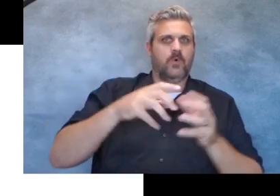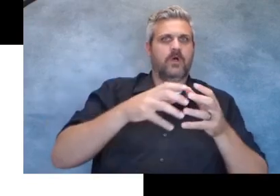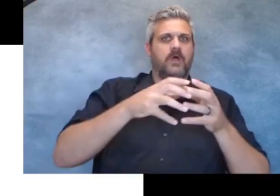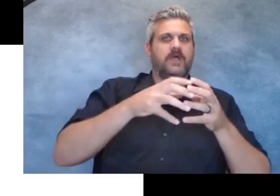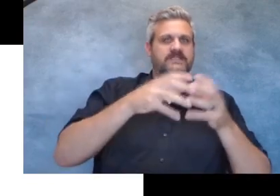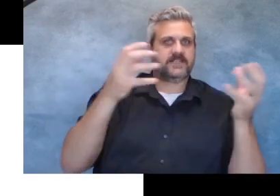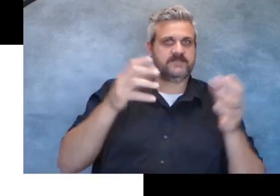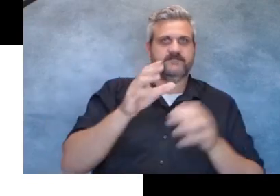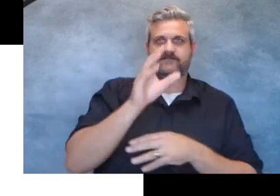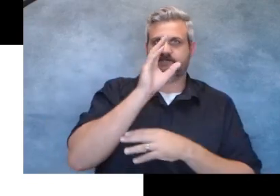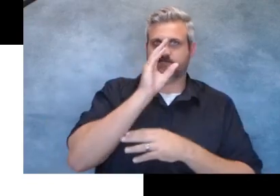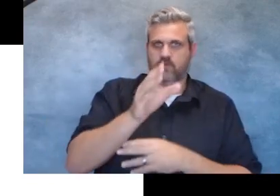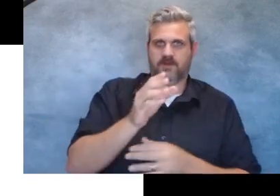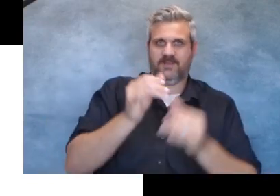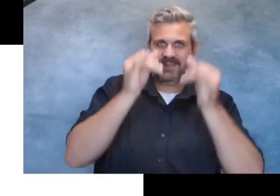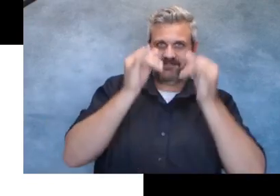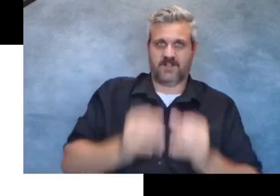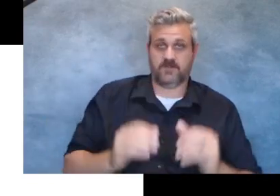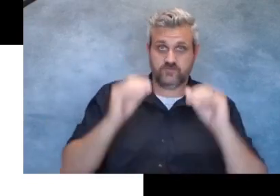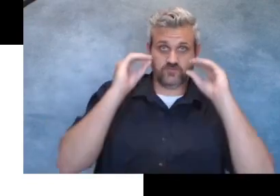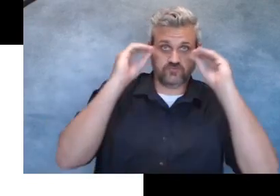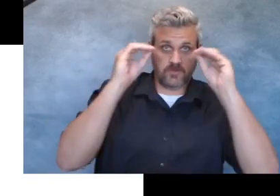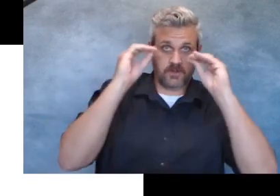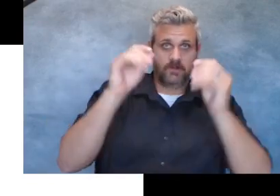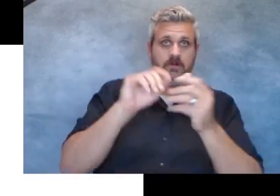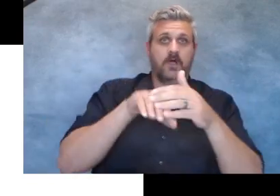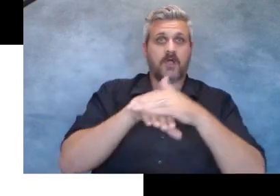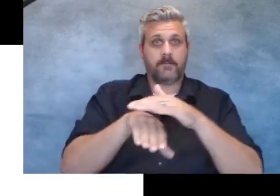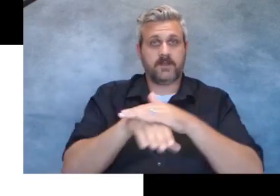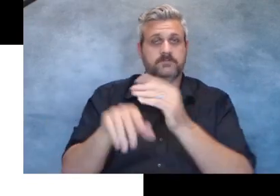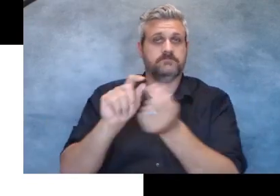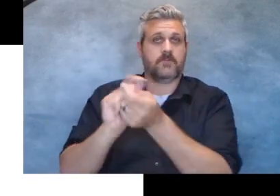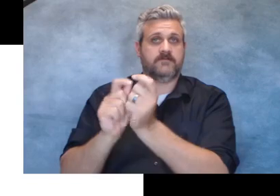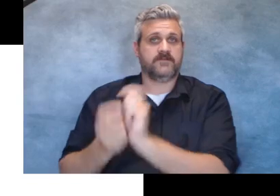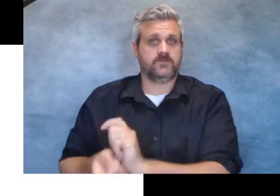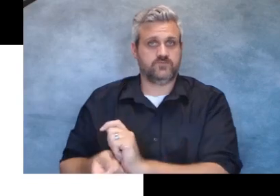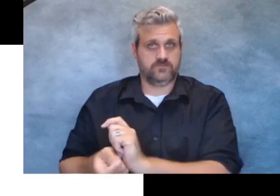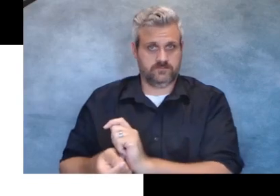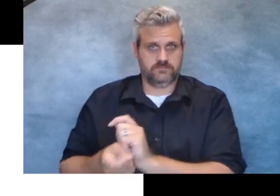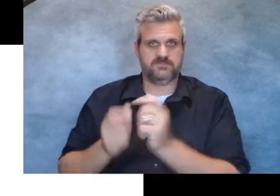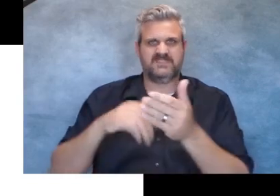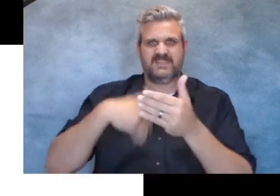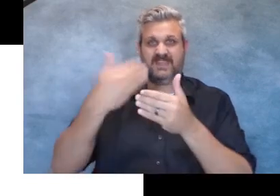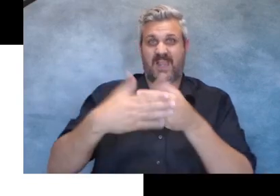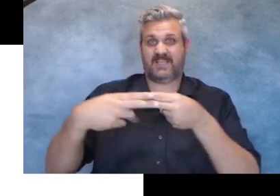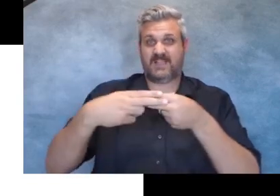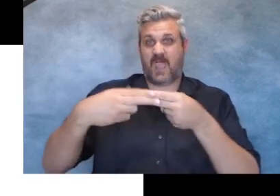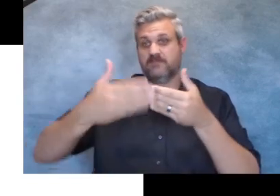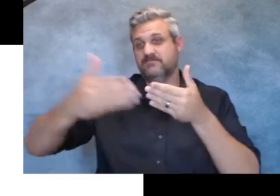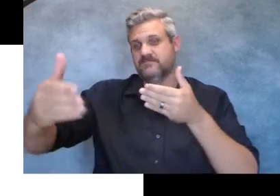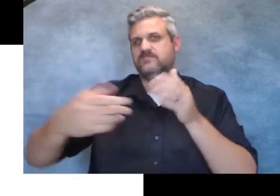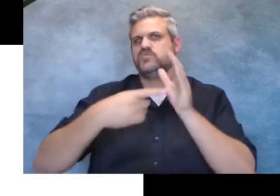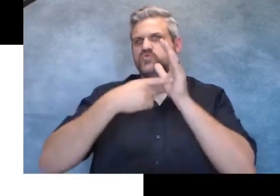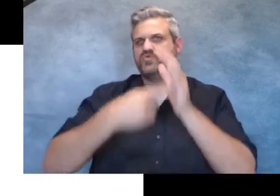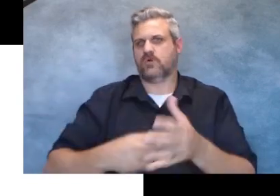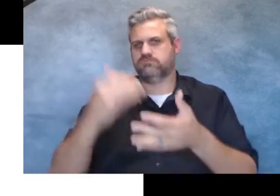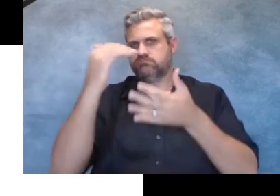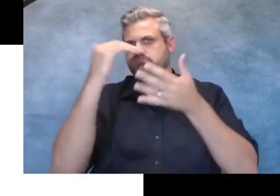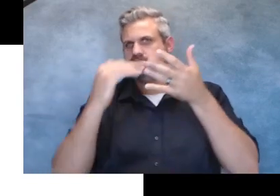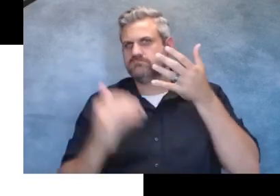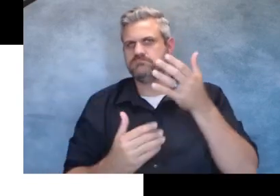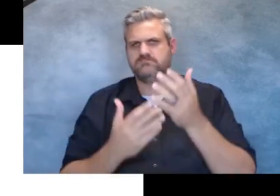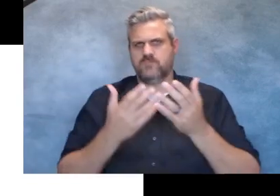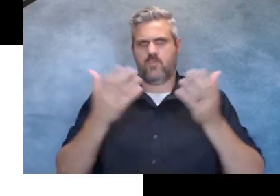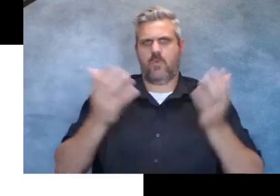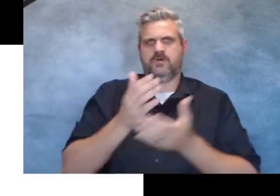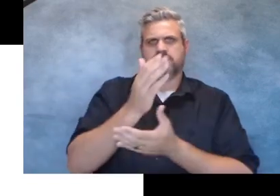extensive, direct, individualized instruction, accommodations, and modifications. The next slides will break down and discuss what some